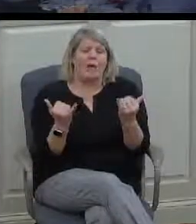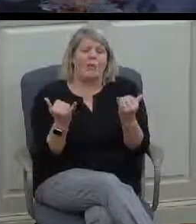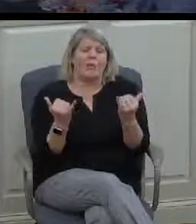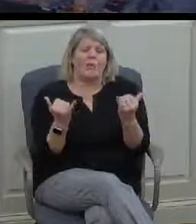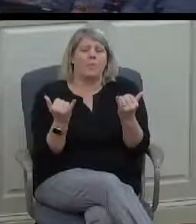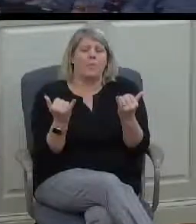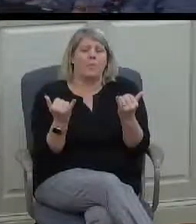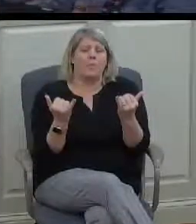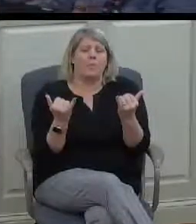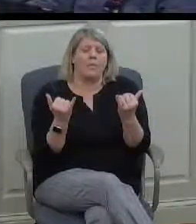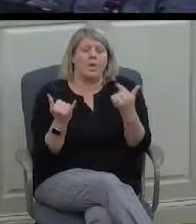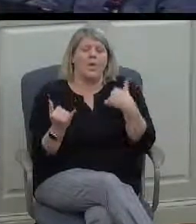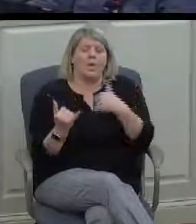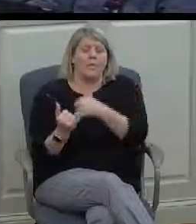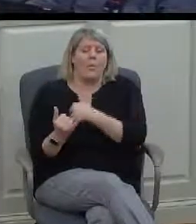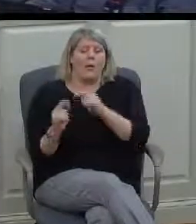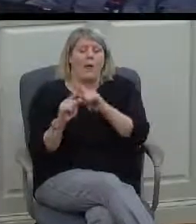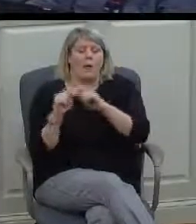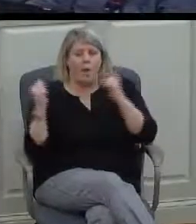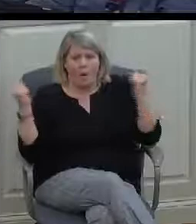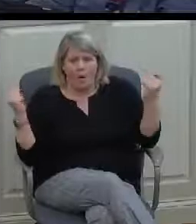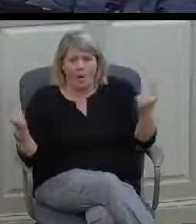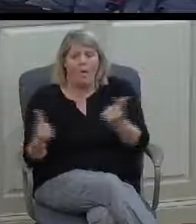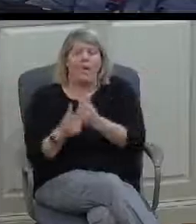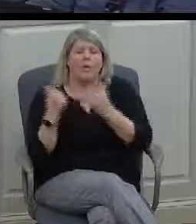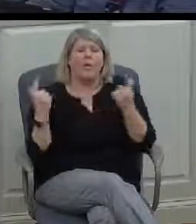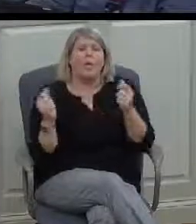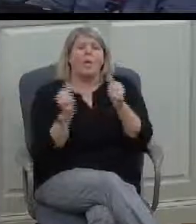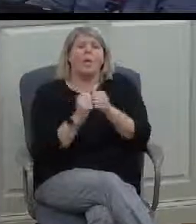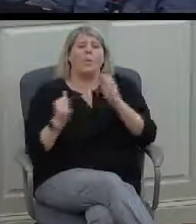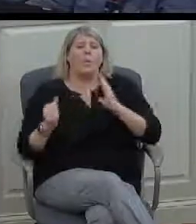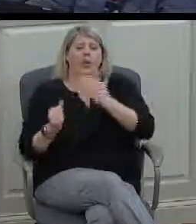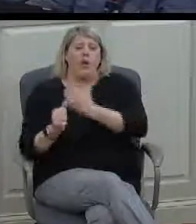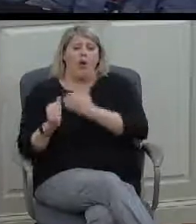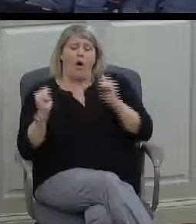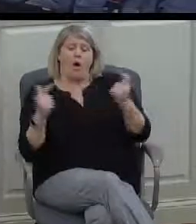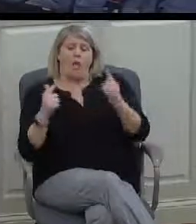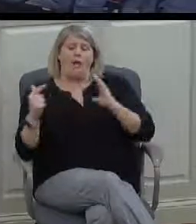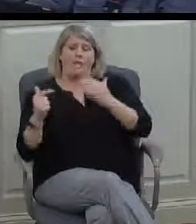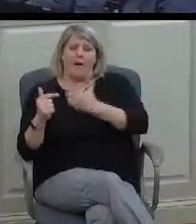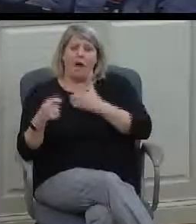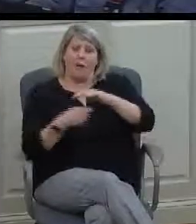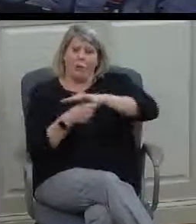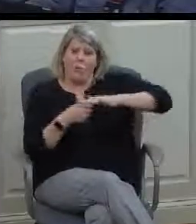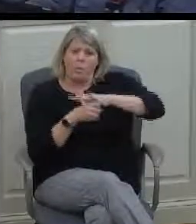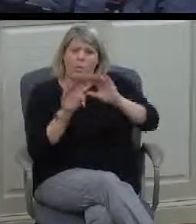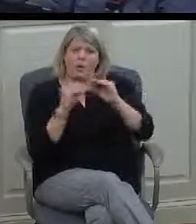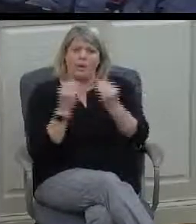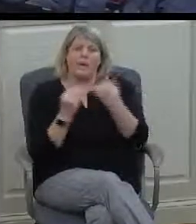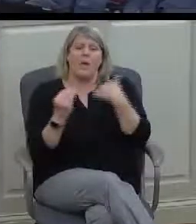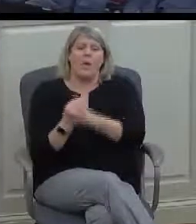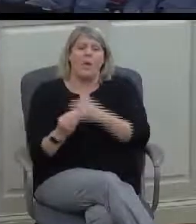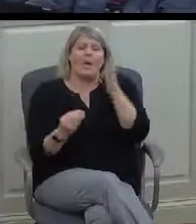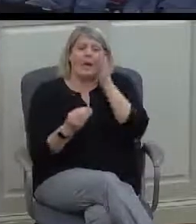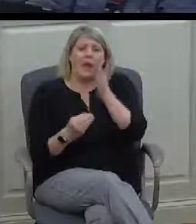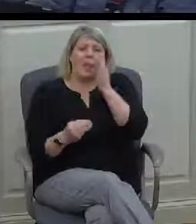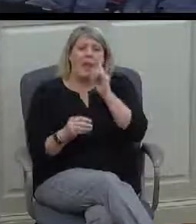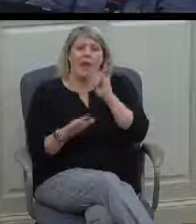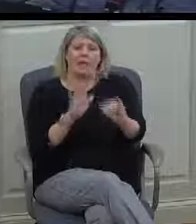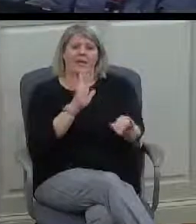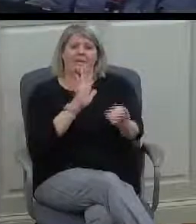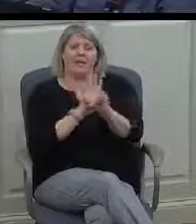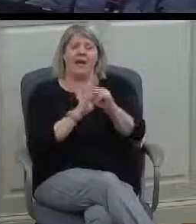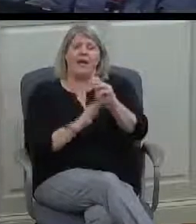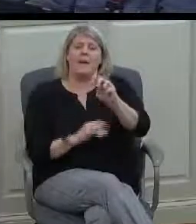all patriotic, civic, and educational organizations to observe the week of May 9th through the 15th,